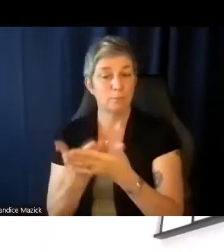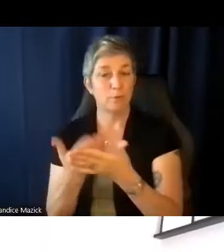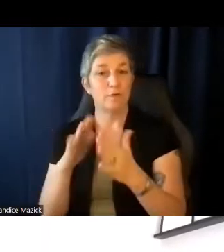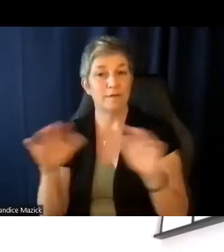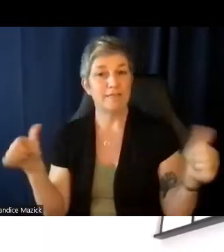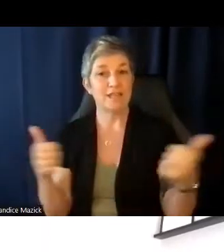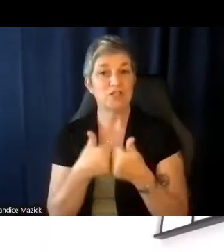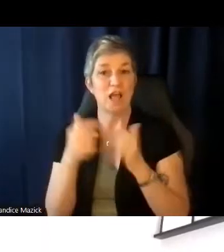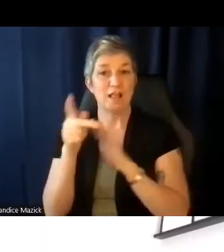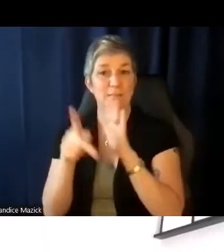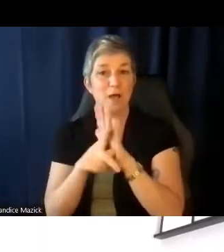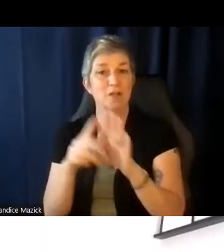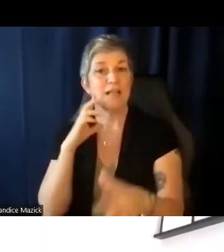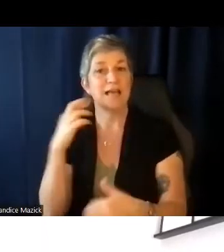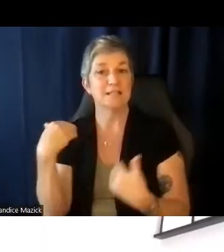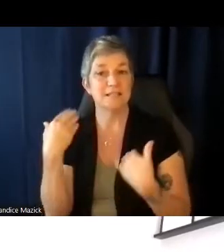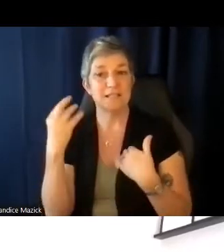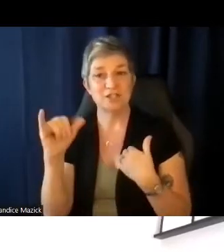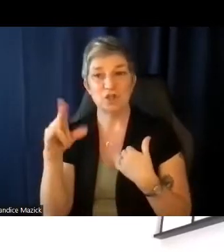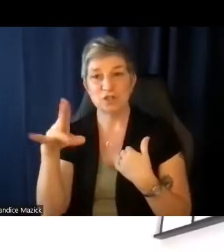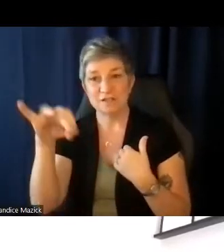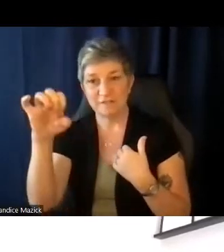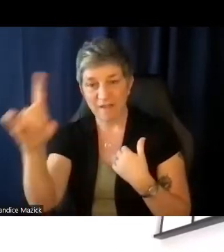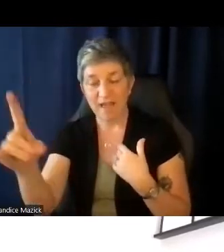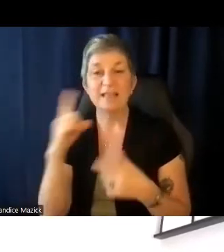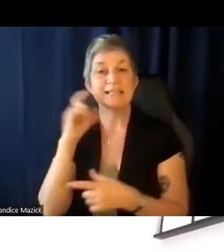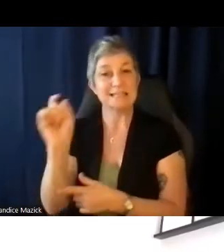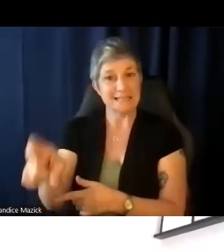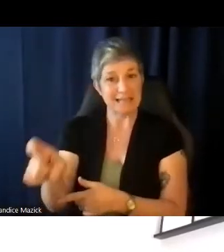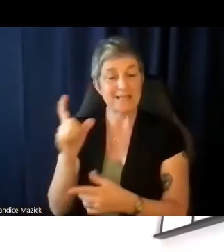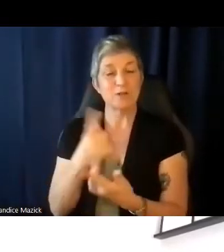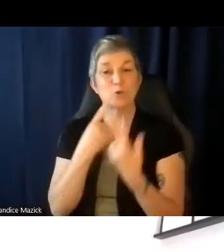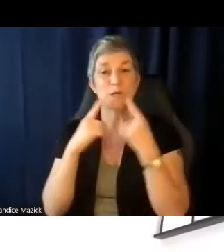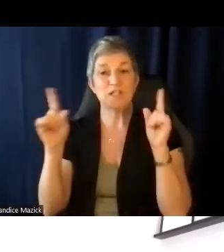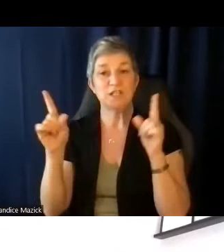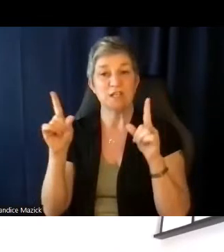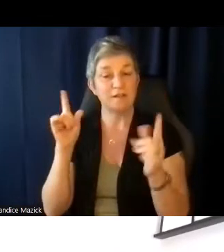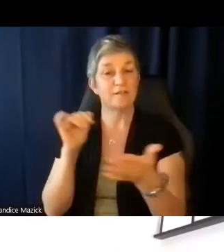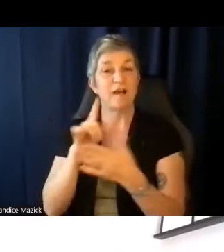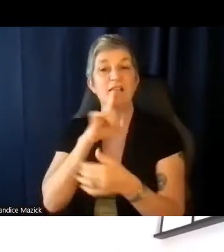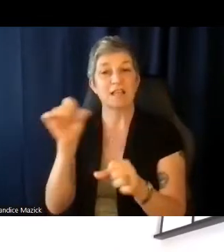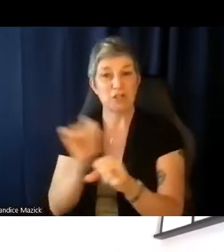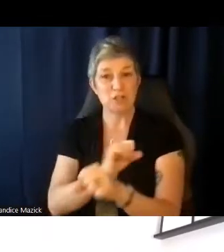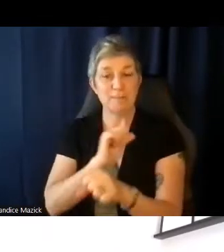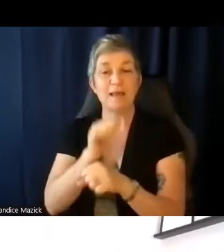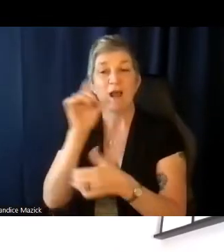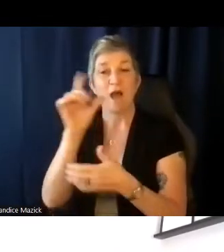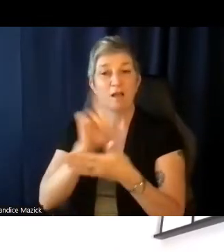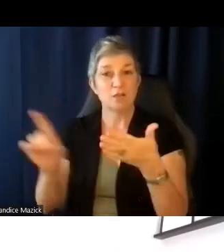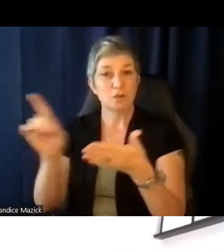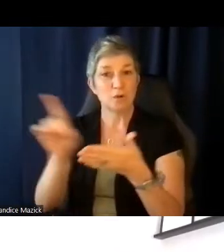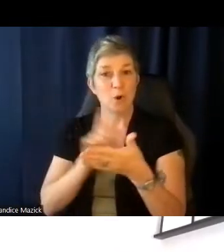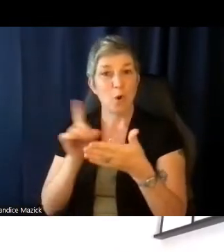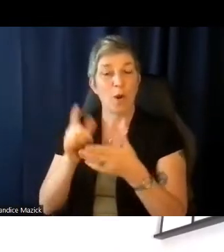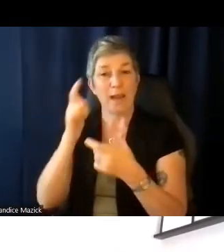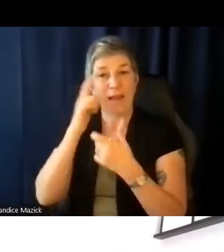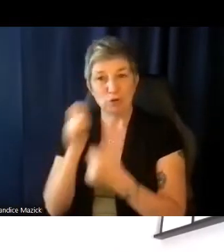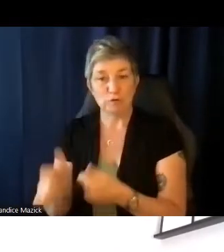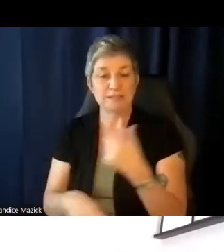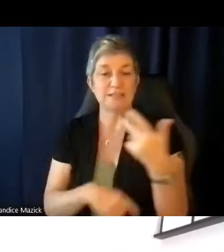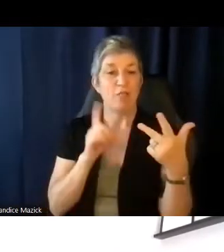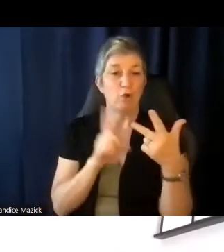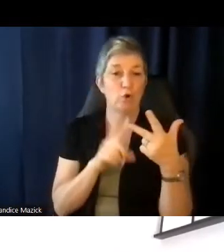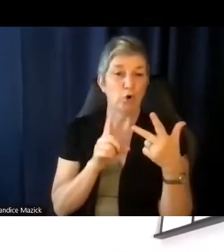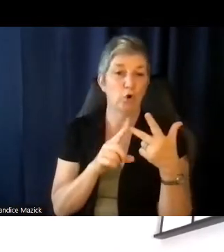is justified, meaning that it is necessary to achieve a substantial, legitimate, and non-discriminatory interest. And